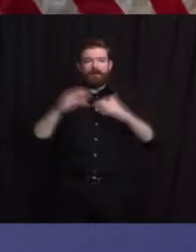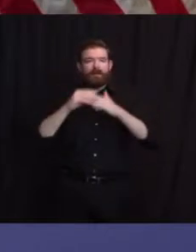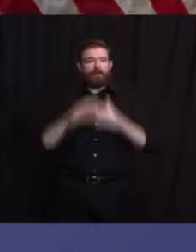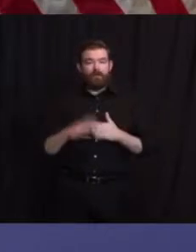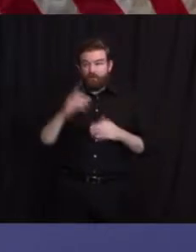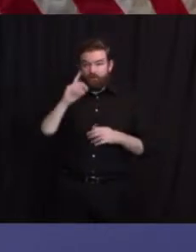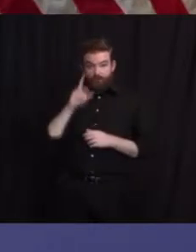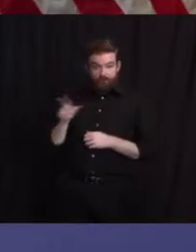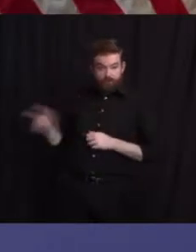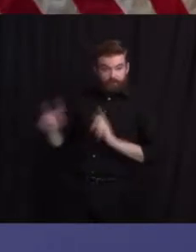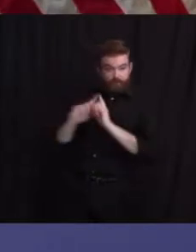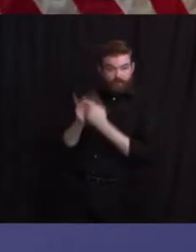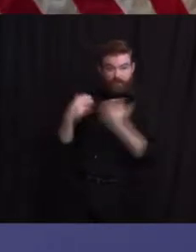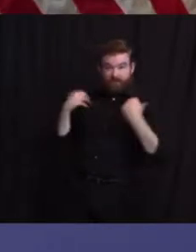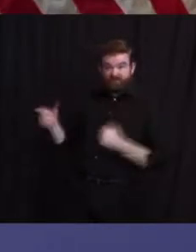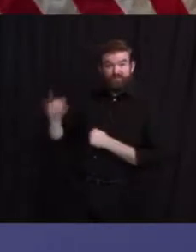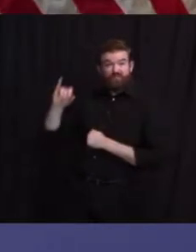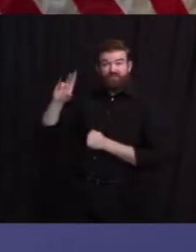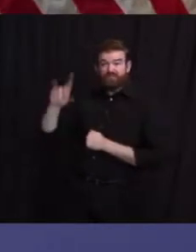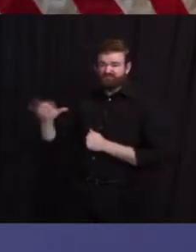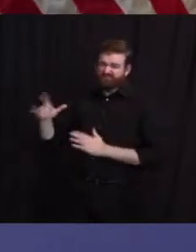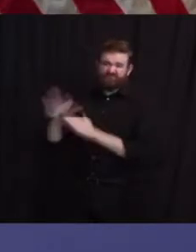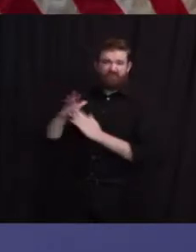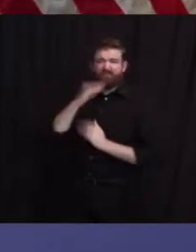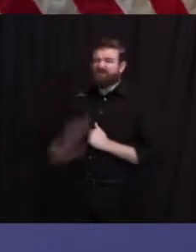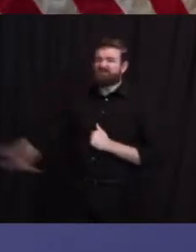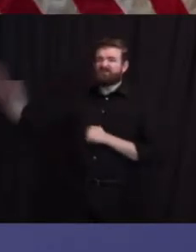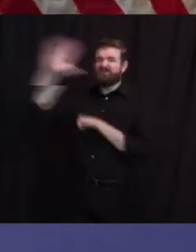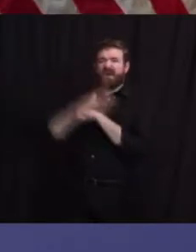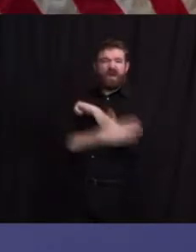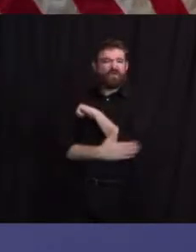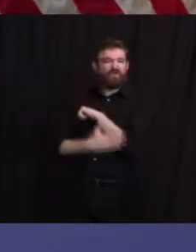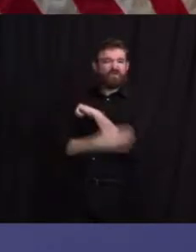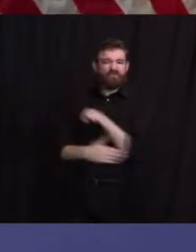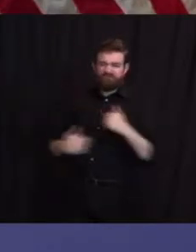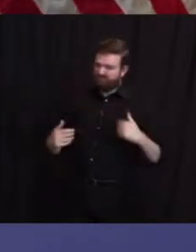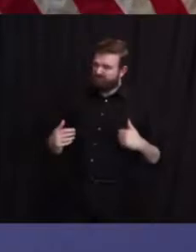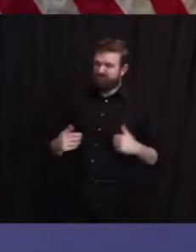country. And that's all I'll have to say about that. Nikita, over to you.